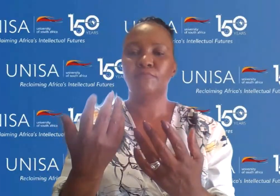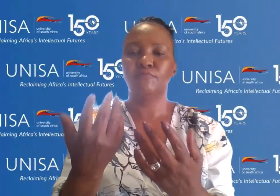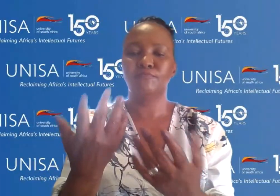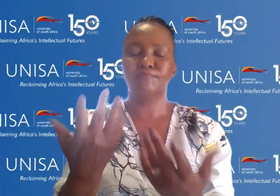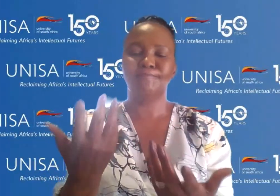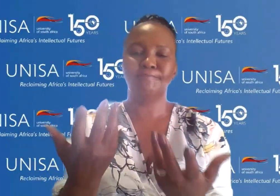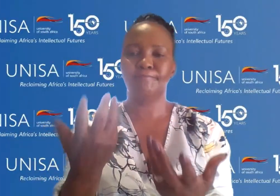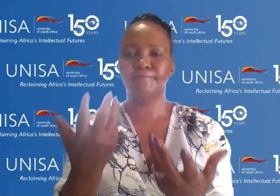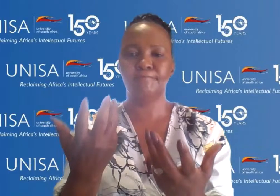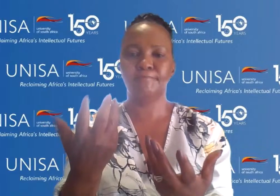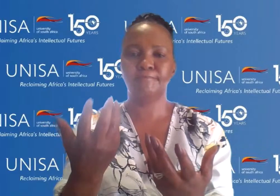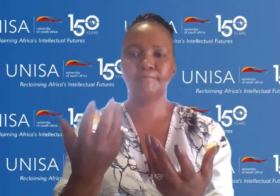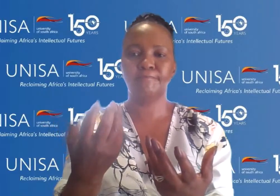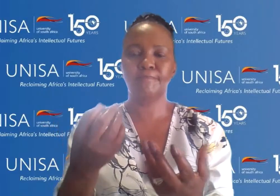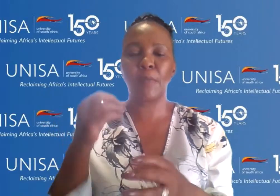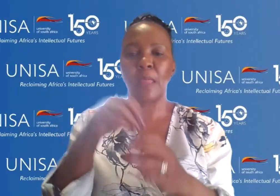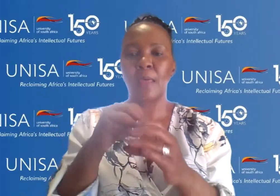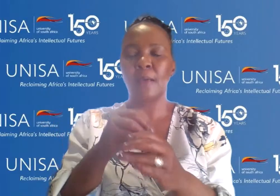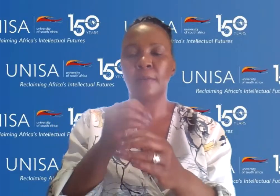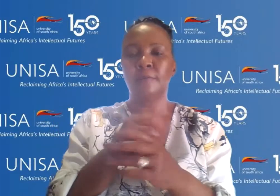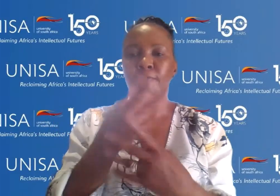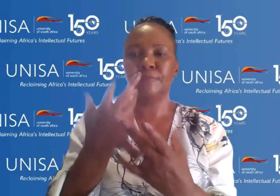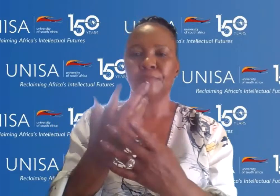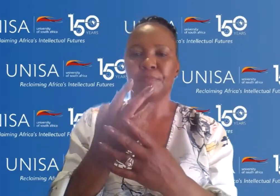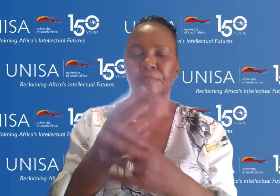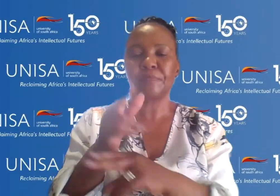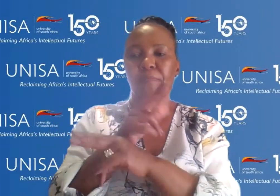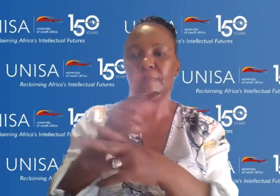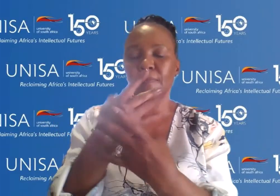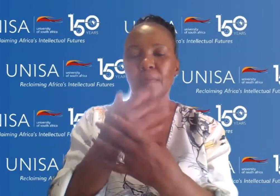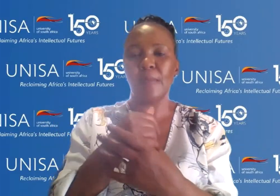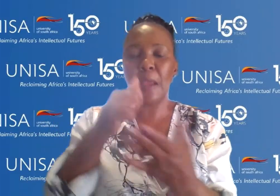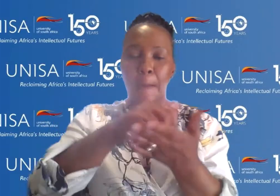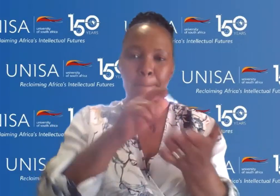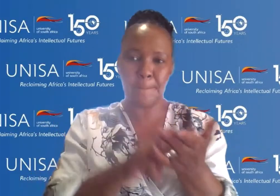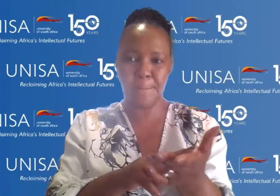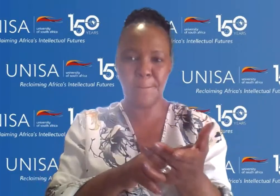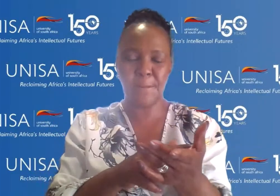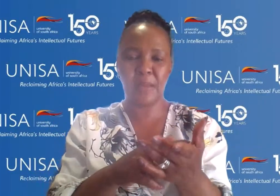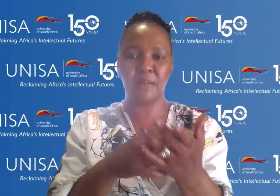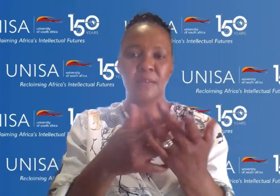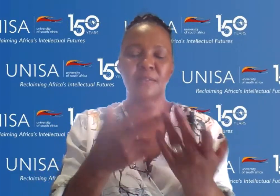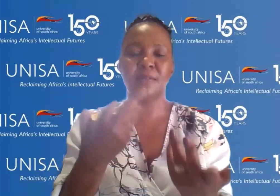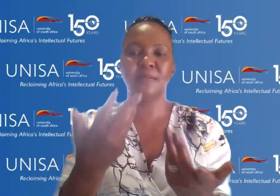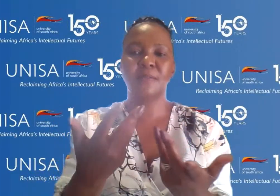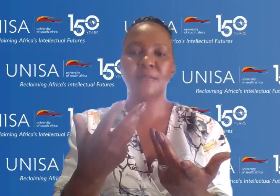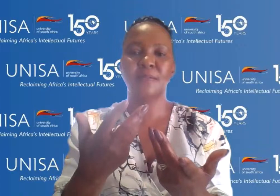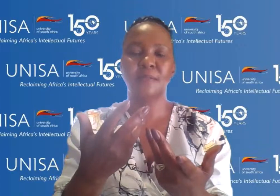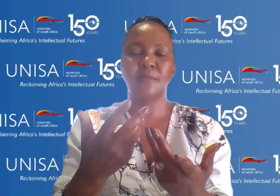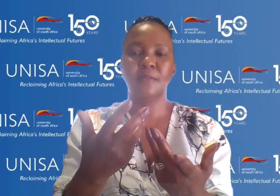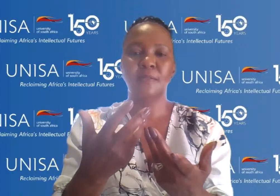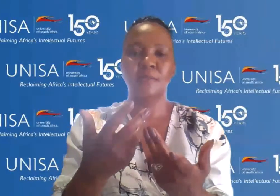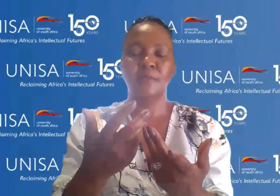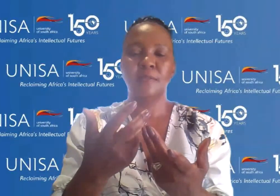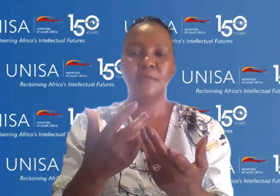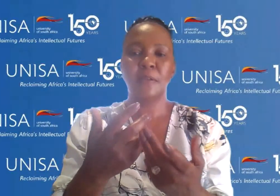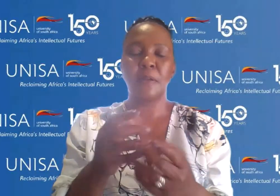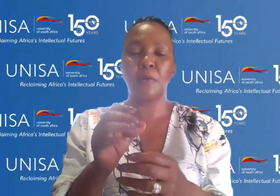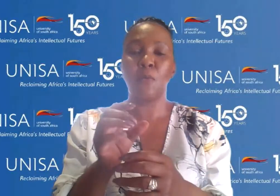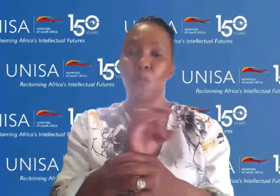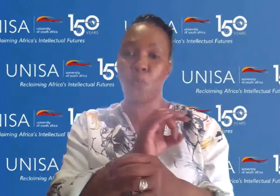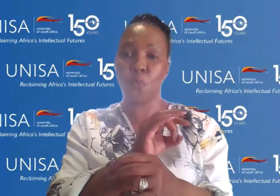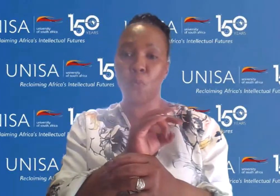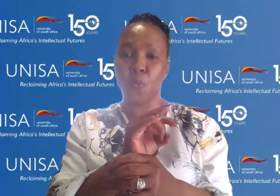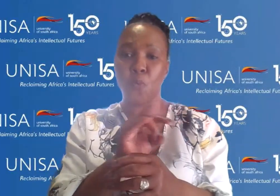camera app. So when you open the native camera app, as soon as you point it to a QR